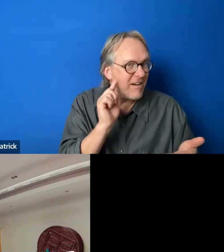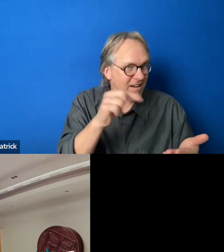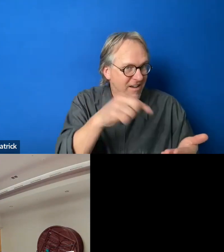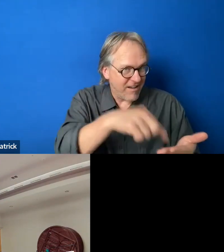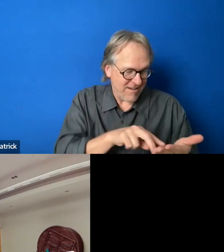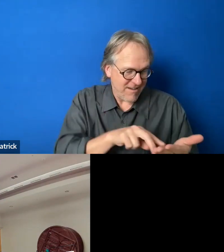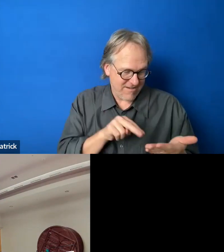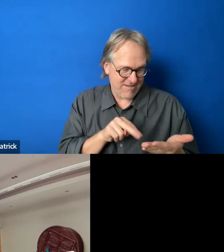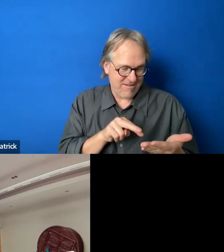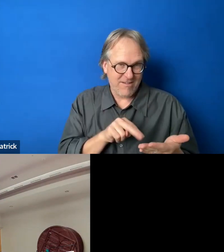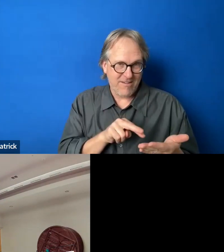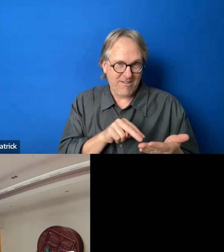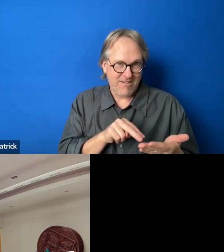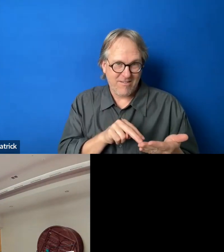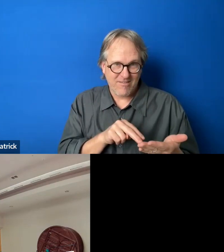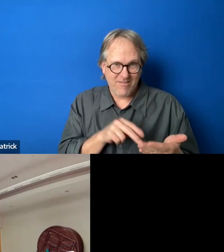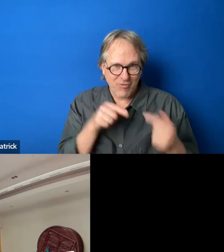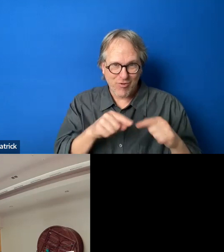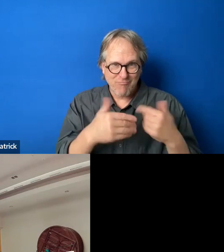being said in the breakout room.